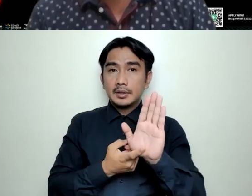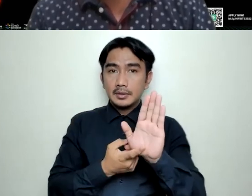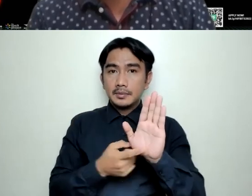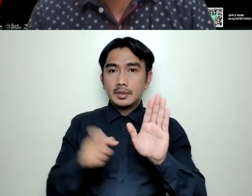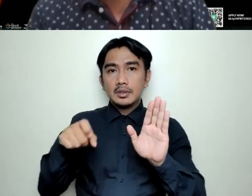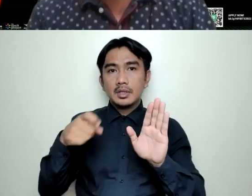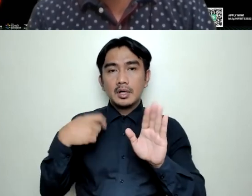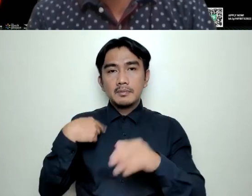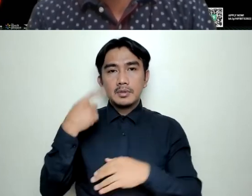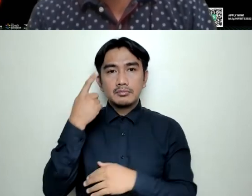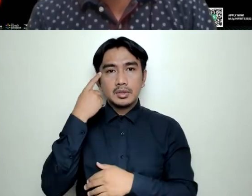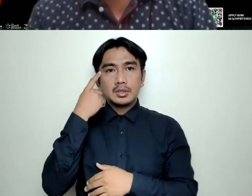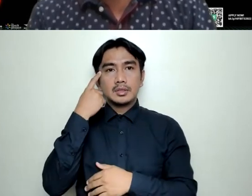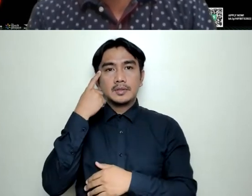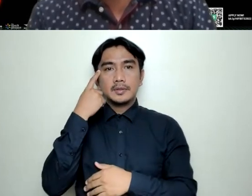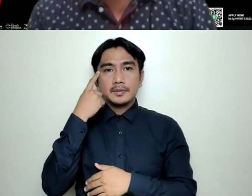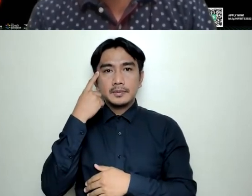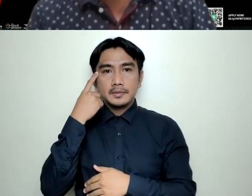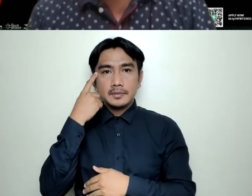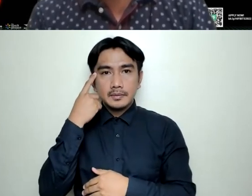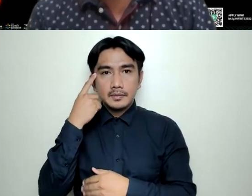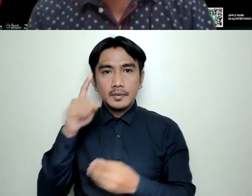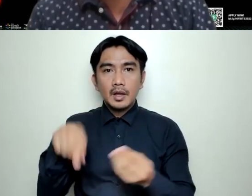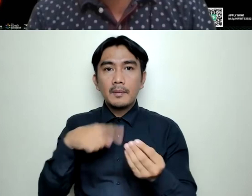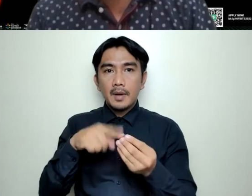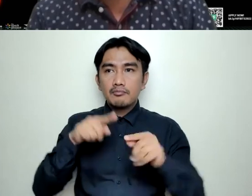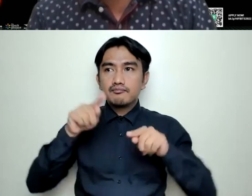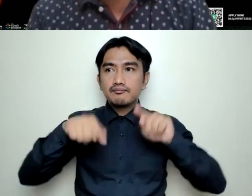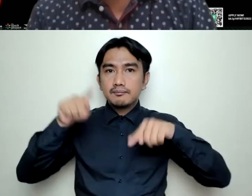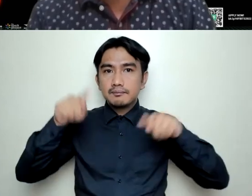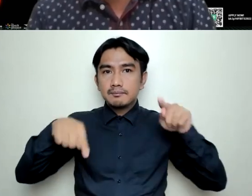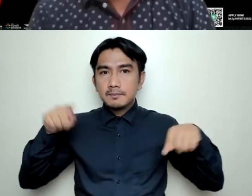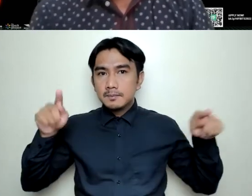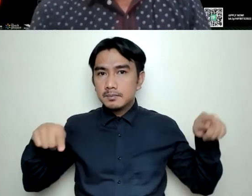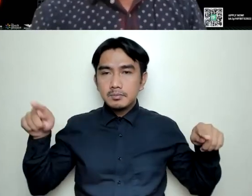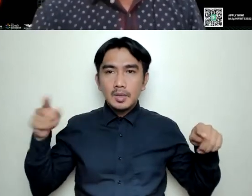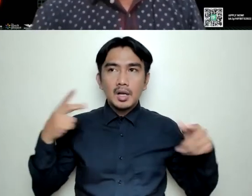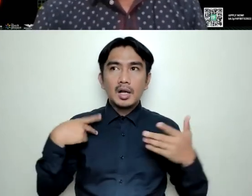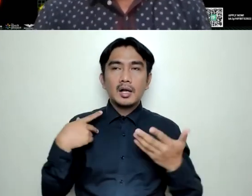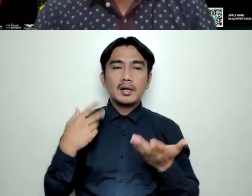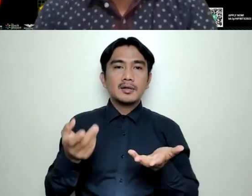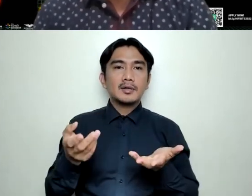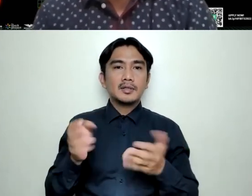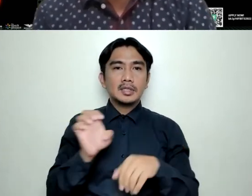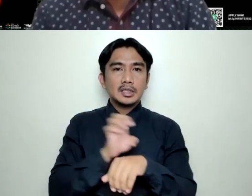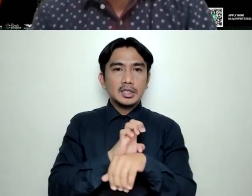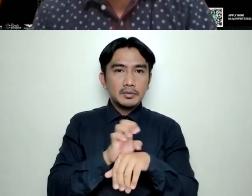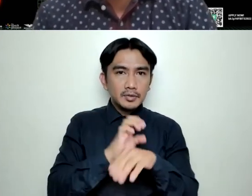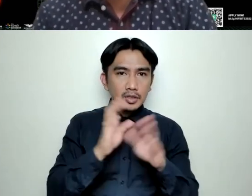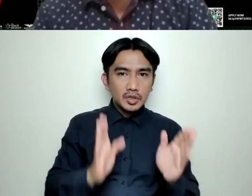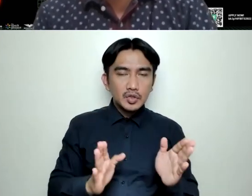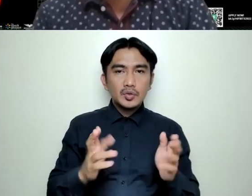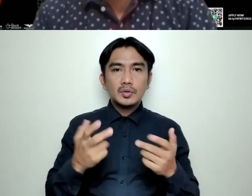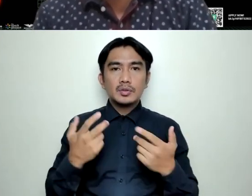be connected with various entrepreneurs and incubators. And yeah,